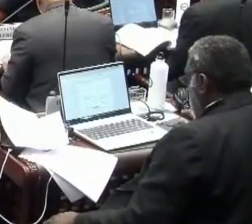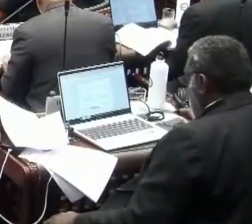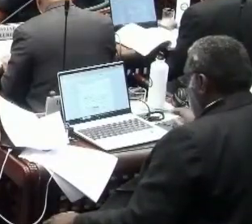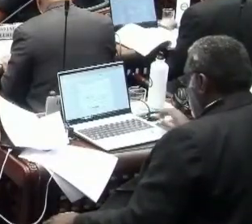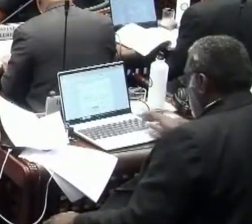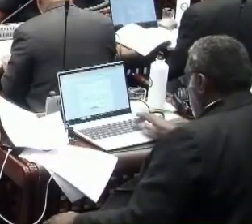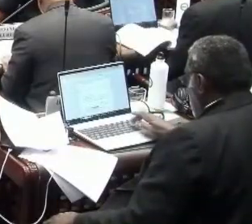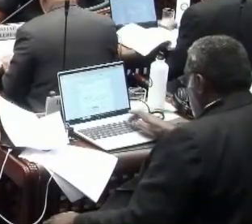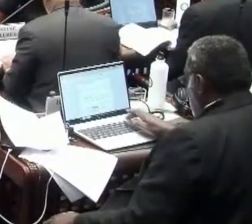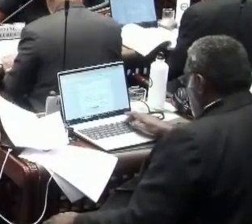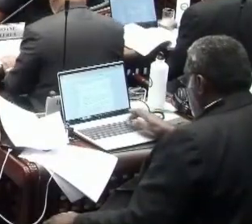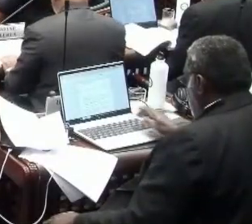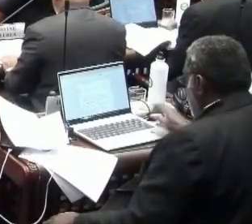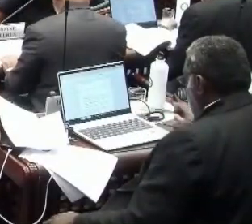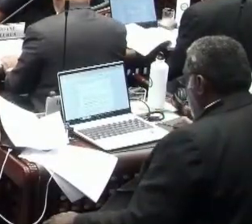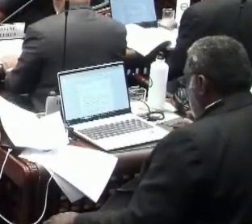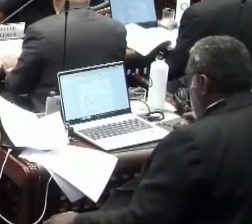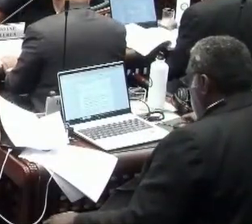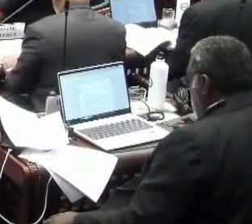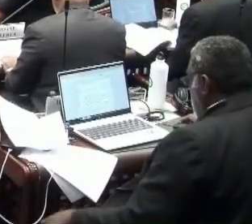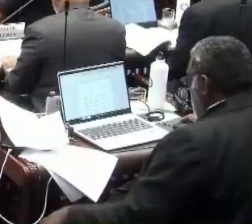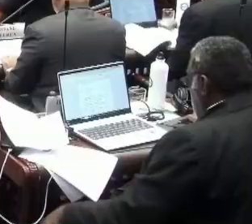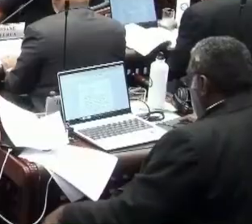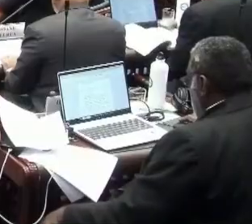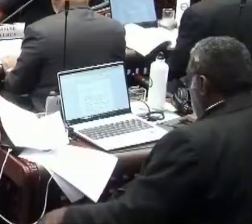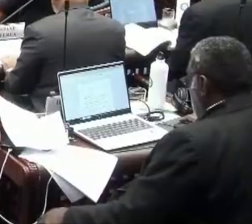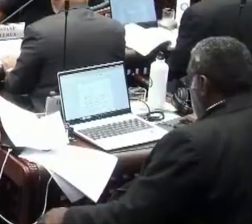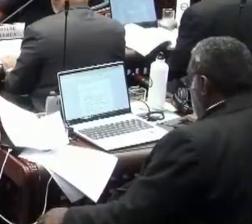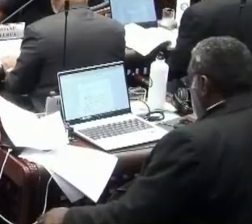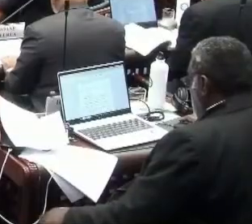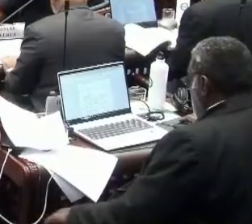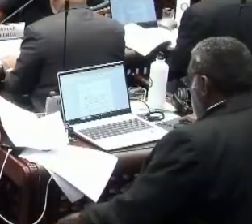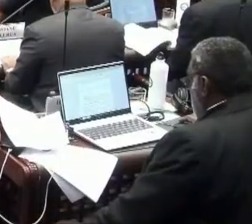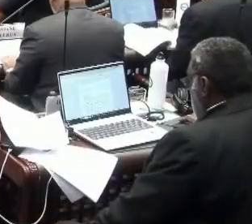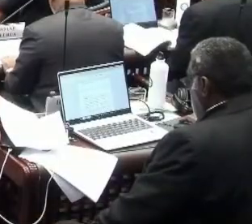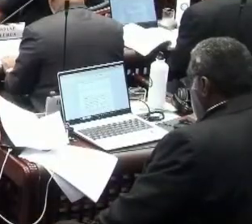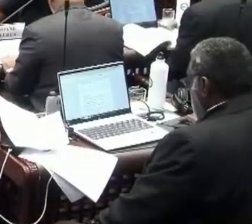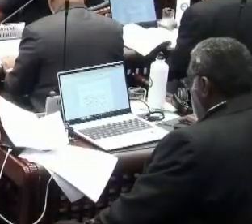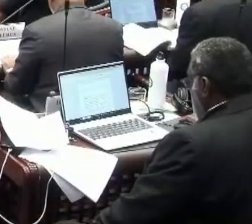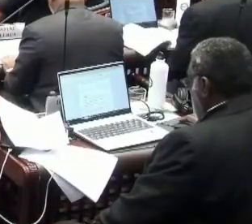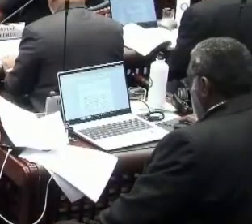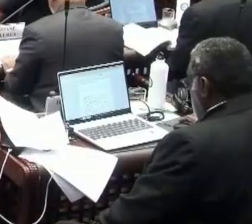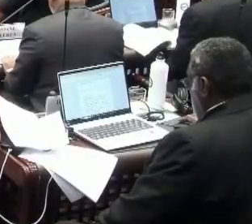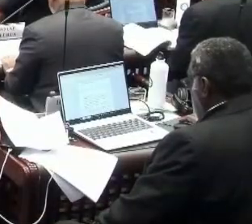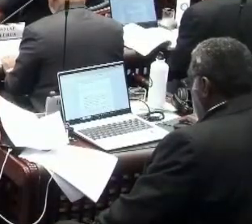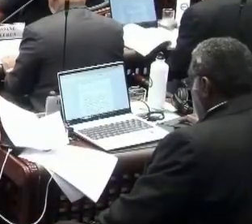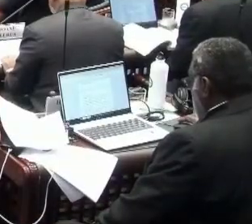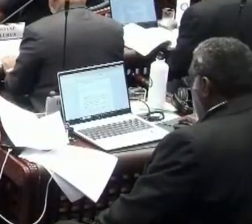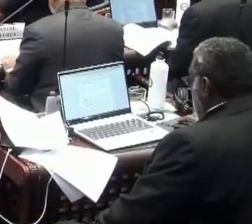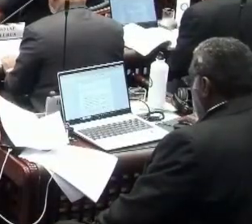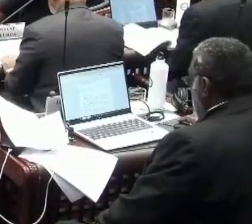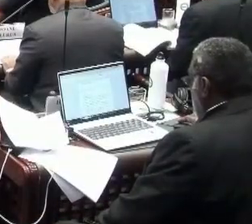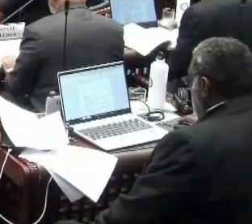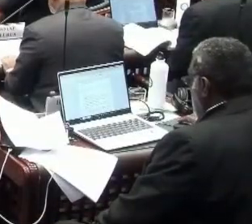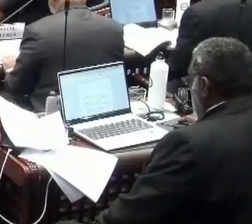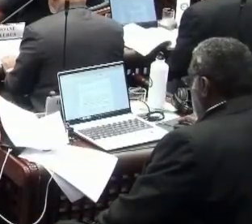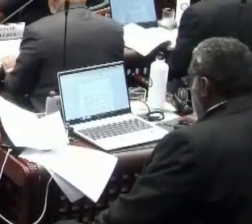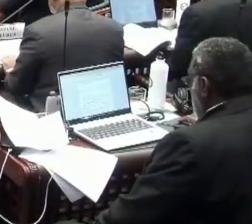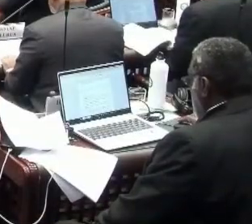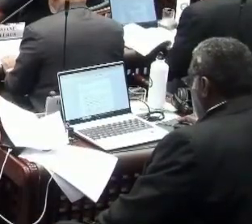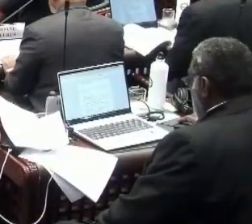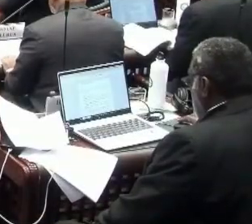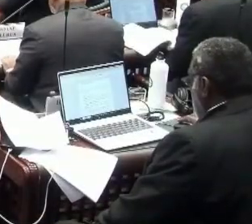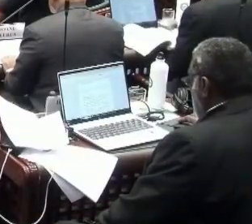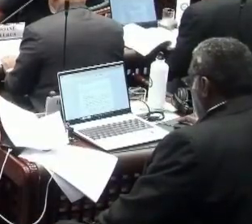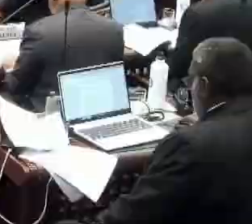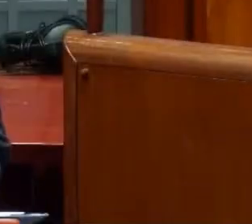Finance. The Honourable Speaker, sir, Honourable Members of Parliament, ladies and gentlemen, Isambul Winak,